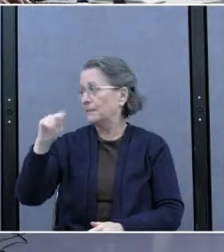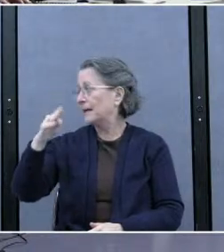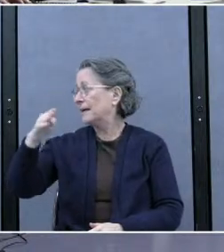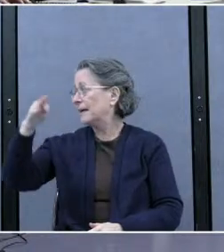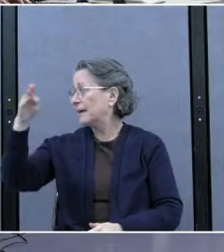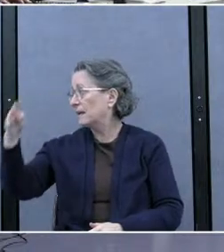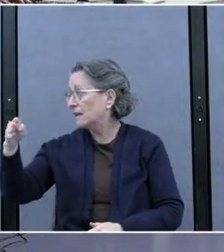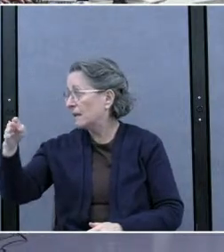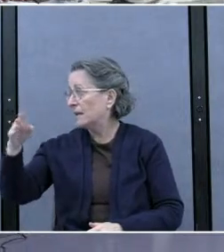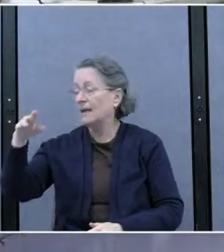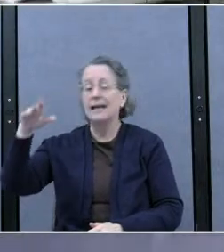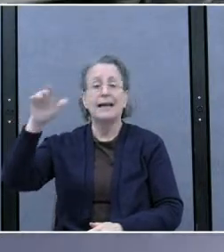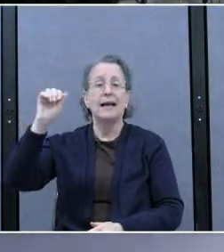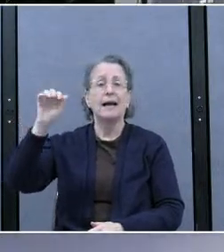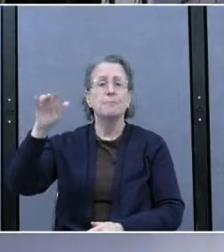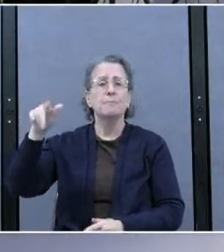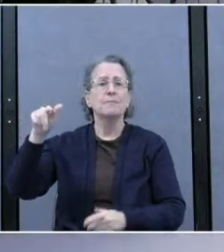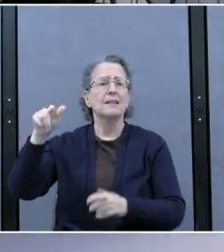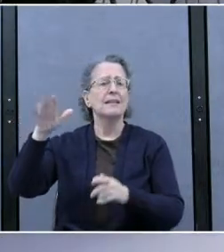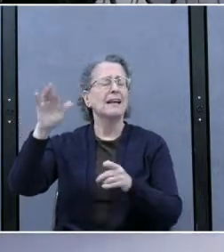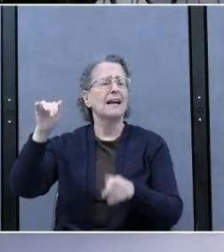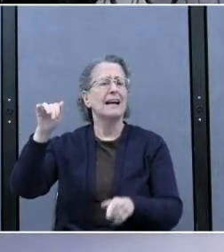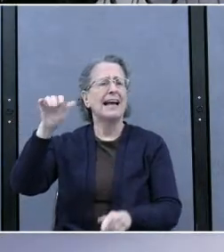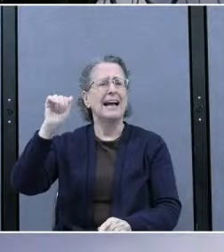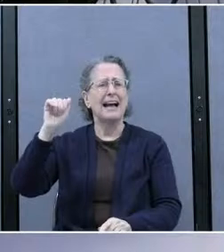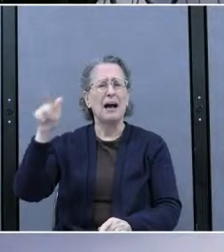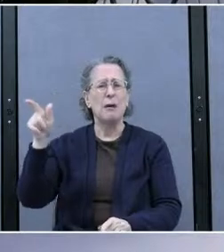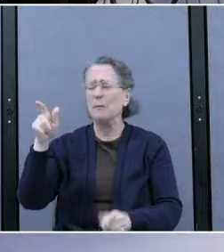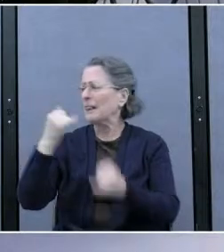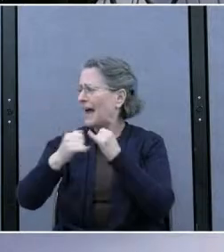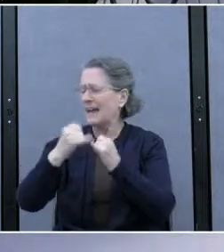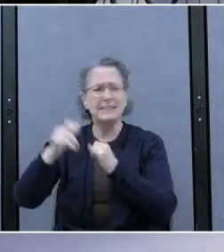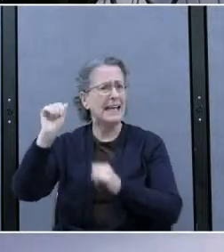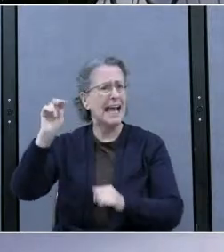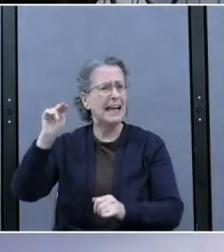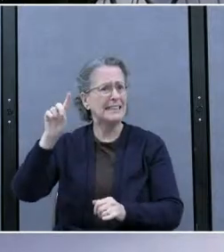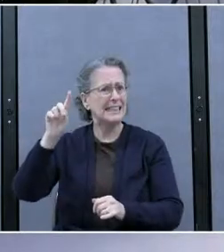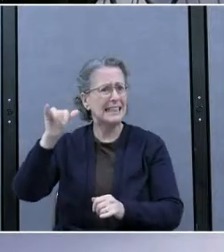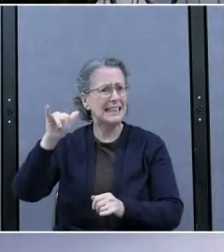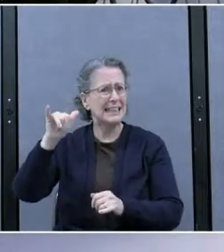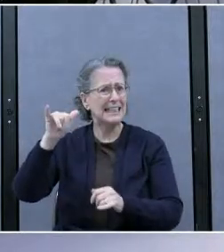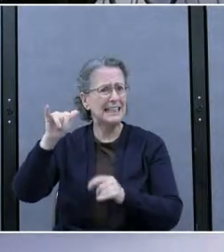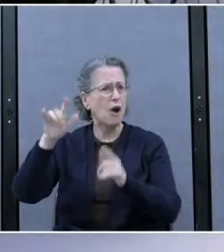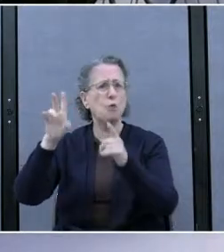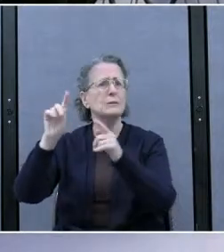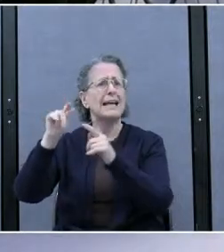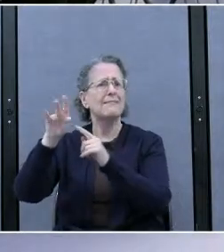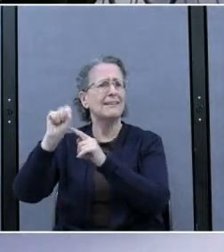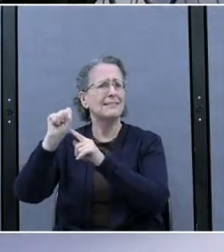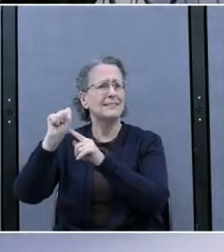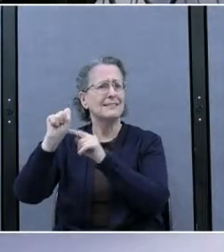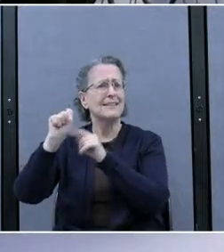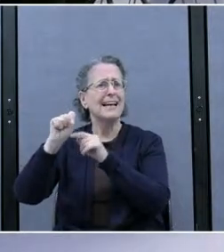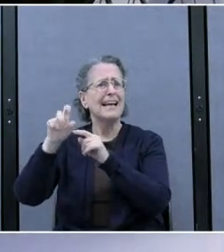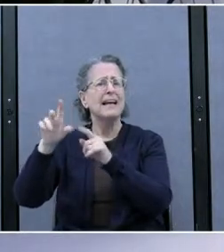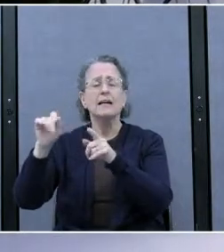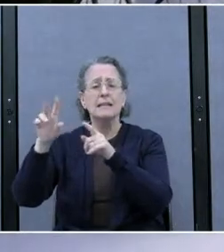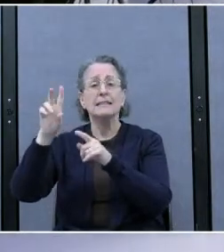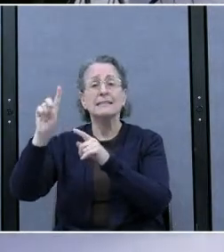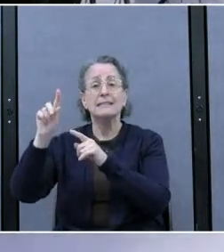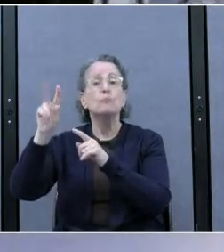microphones around. And we have many town staff scattered around the periphery, maybe ready to answer some questions later